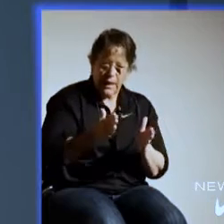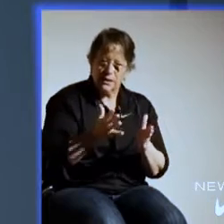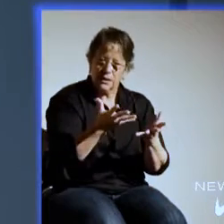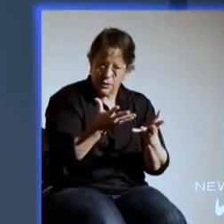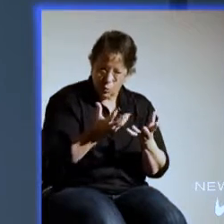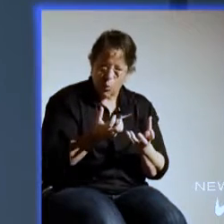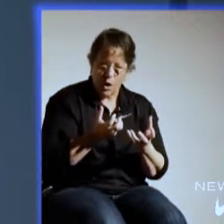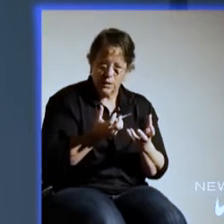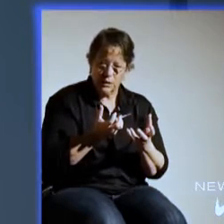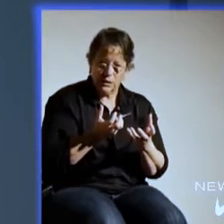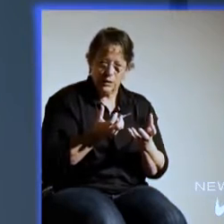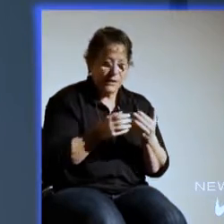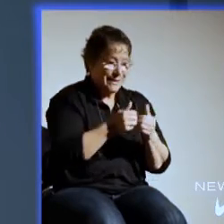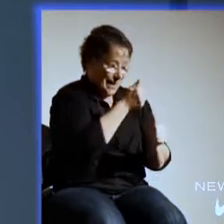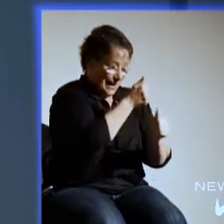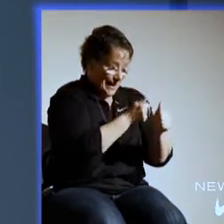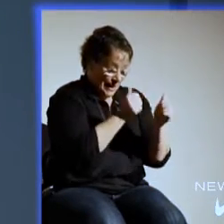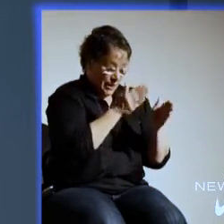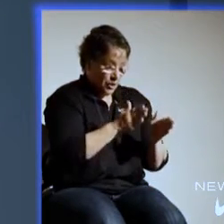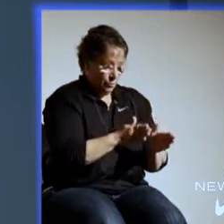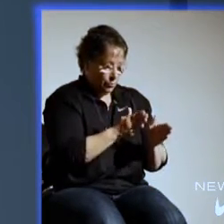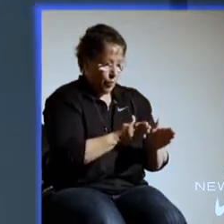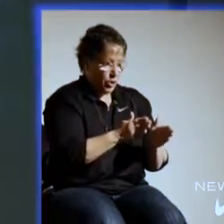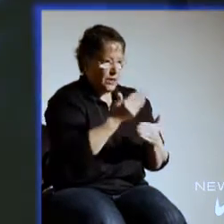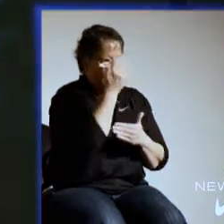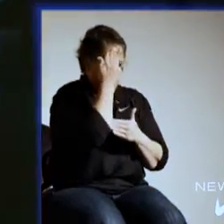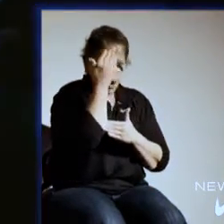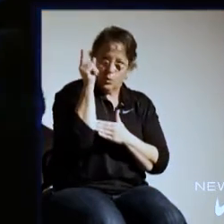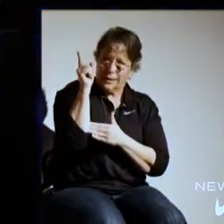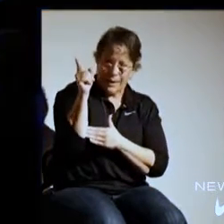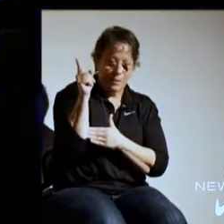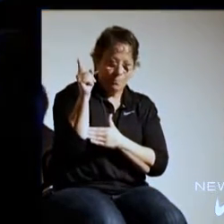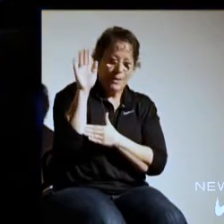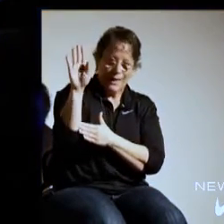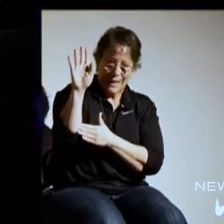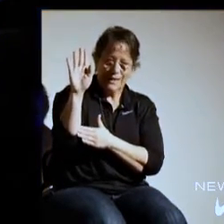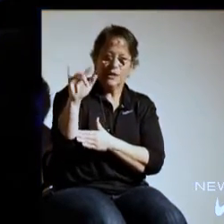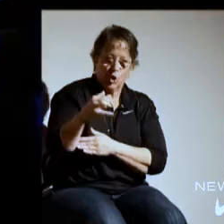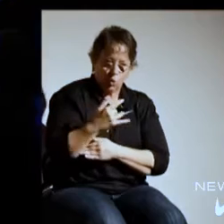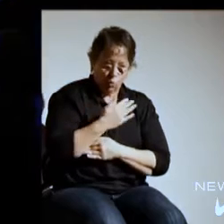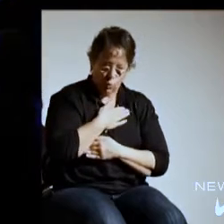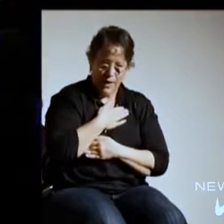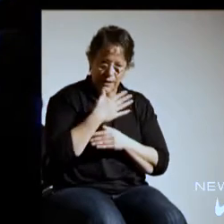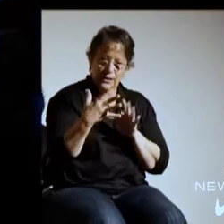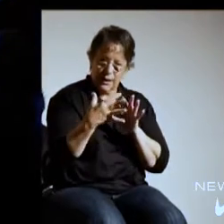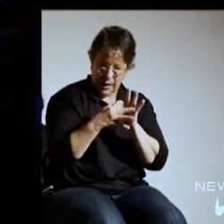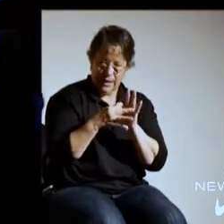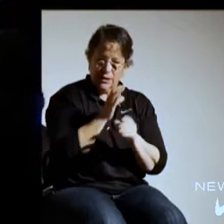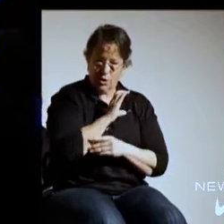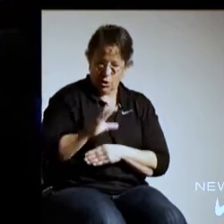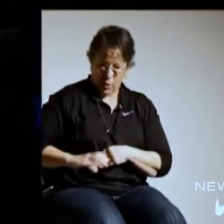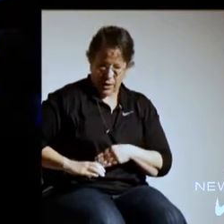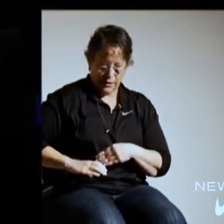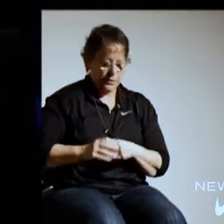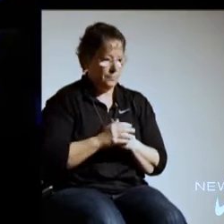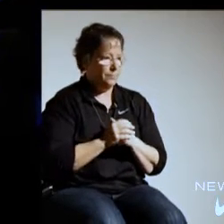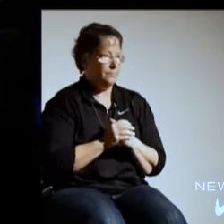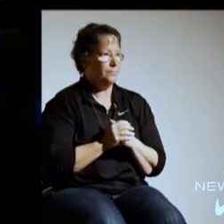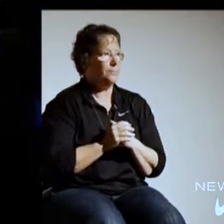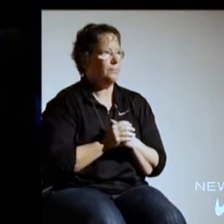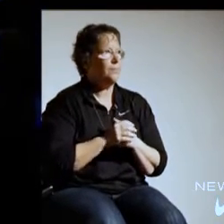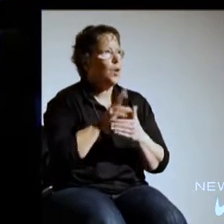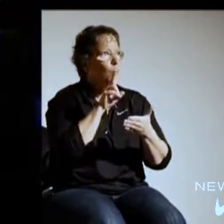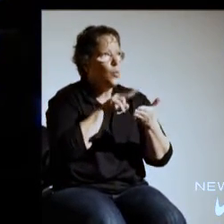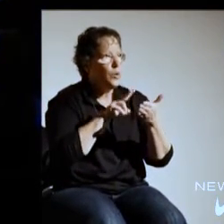of His grace in Christ. How do we know that? Lots of scriptures, including 2 Peter chapter 3, which